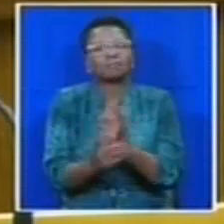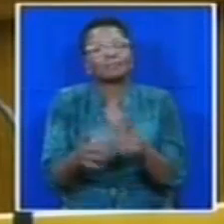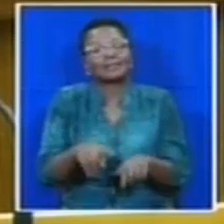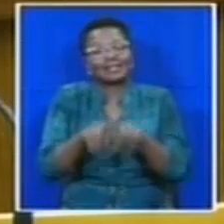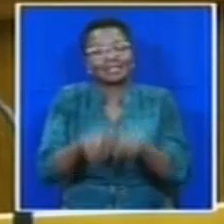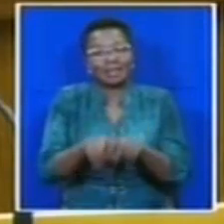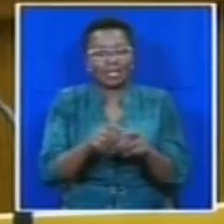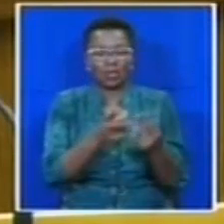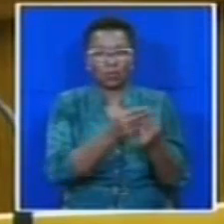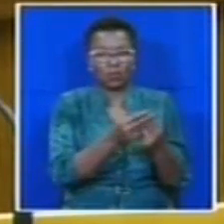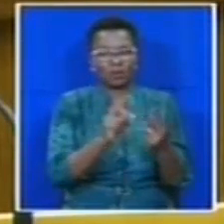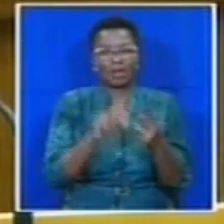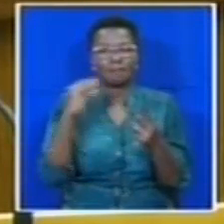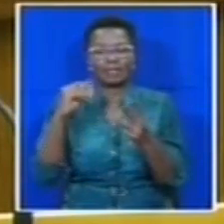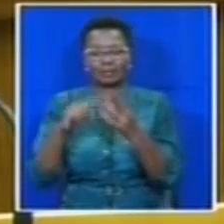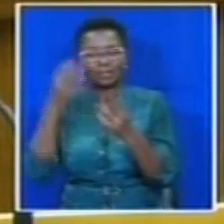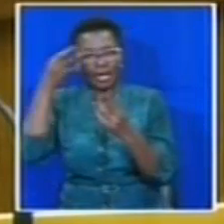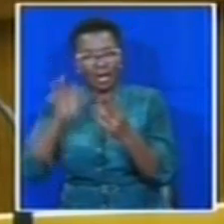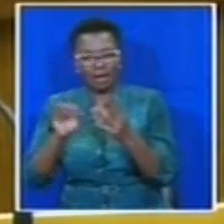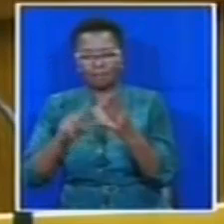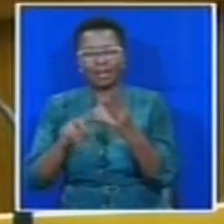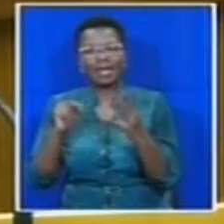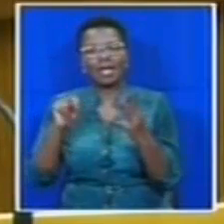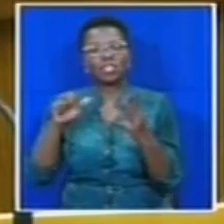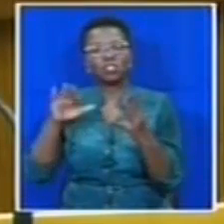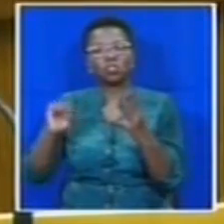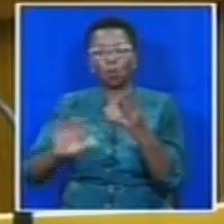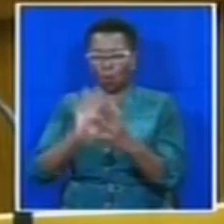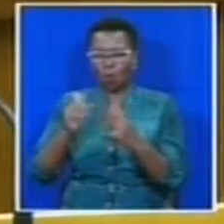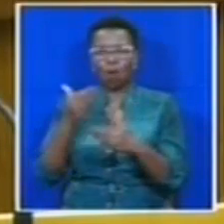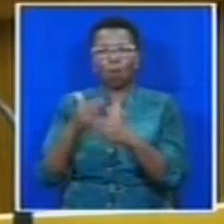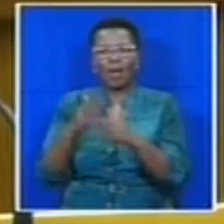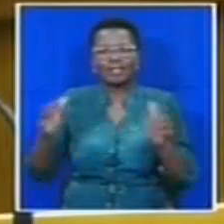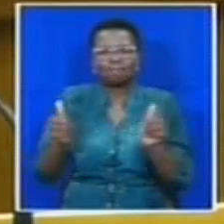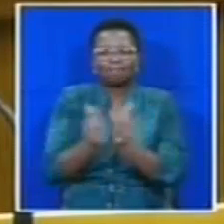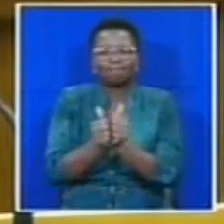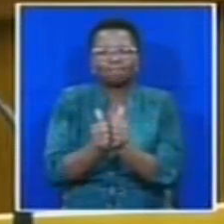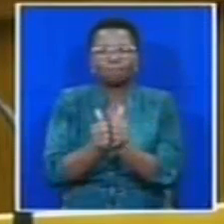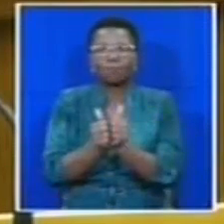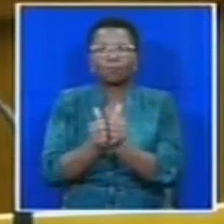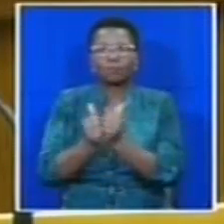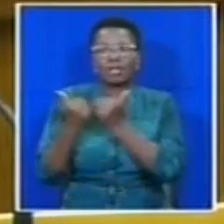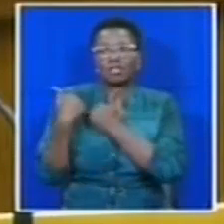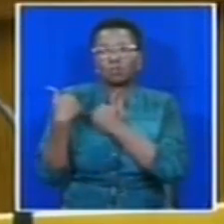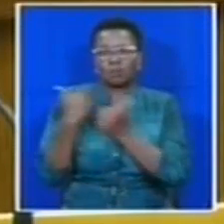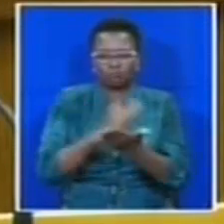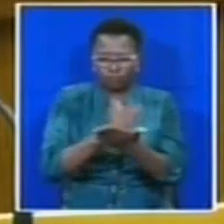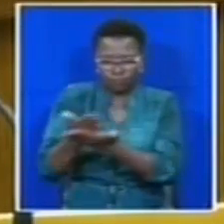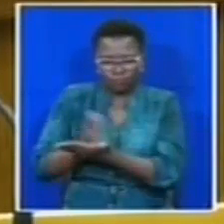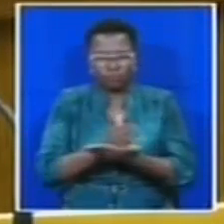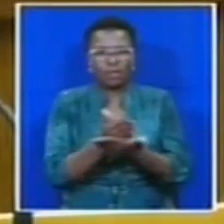labor, government, and business, and all stakeholders in our society who share our common commitment